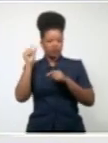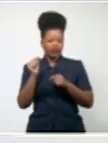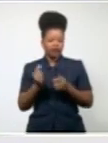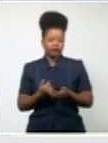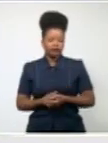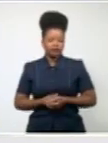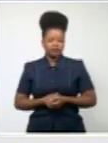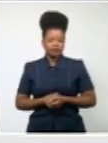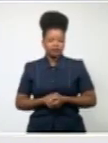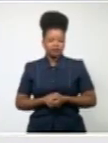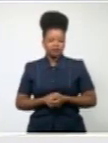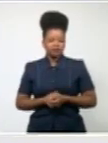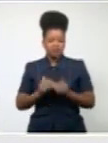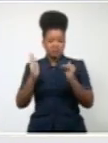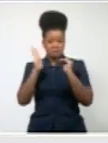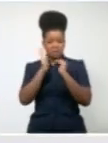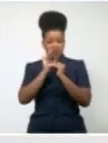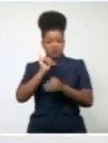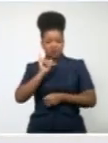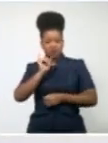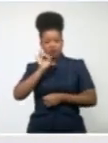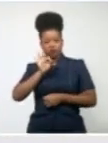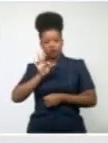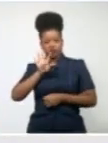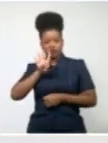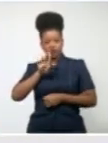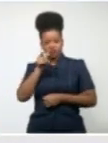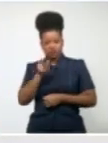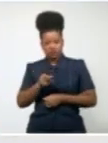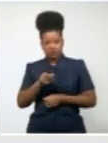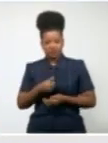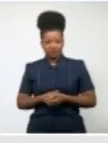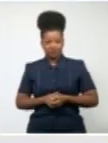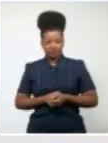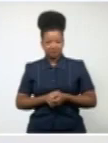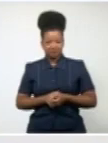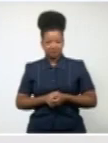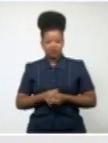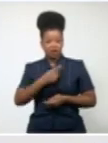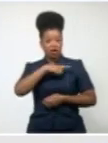are monitoring 1,684 people.